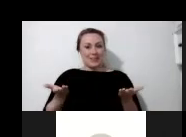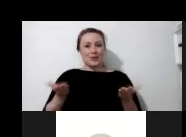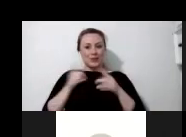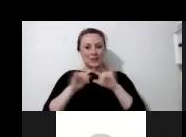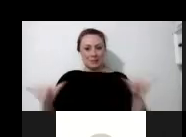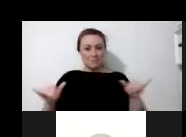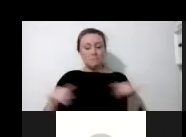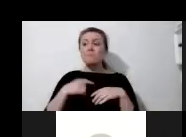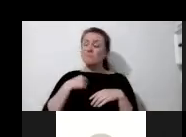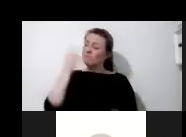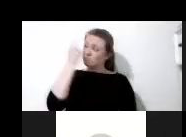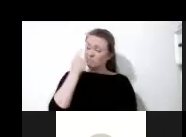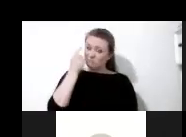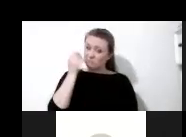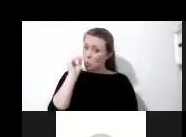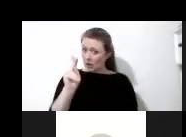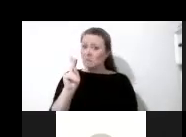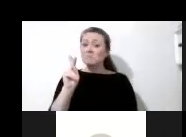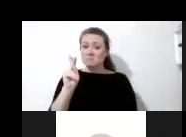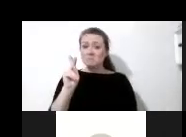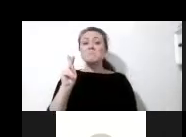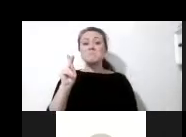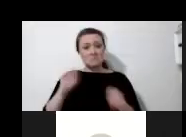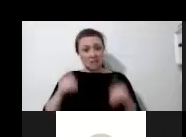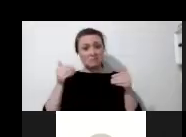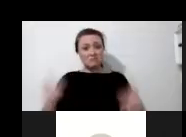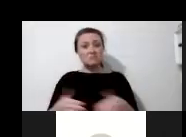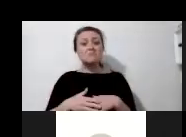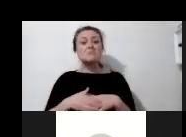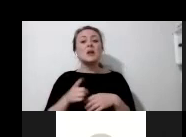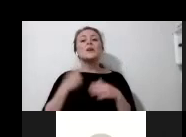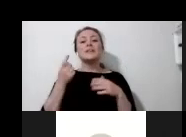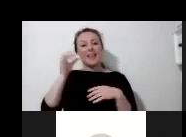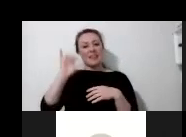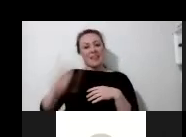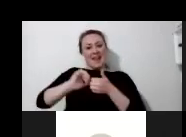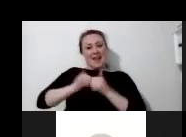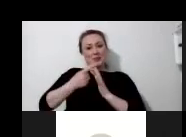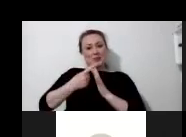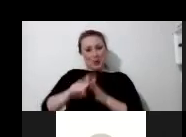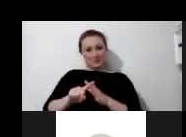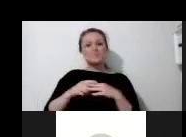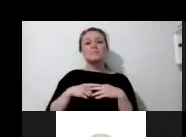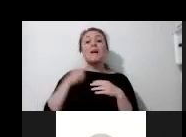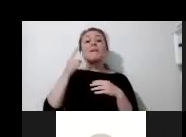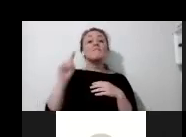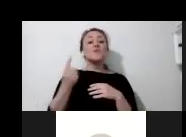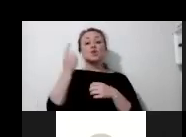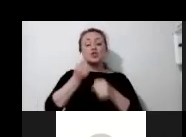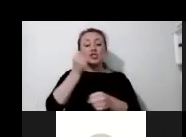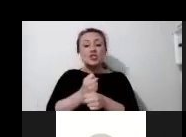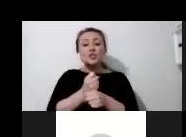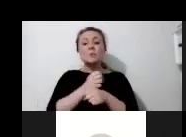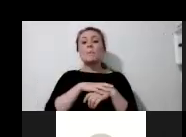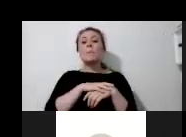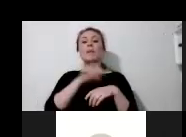it, okay, we can do that. And this is how it all started. And in our first year, we had Obi